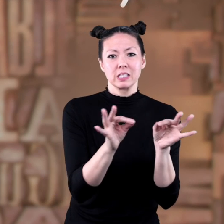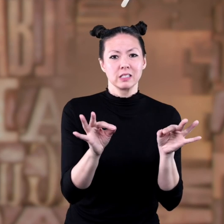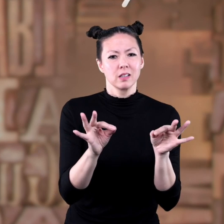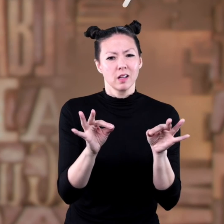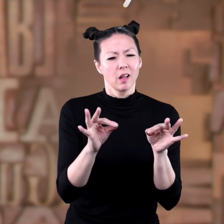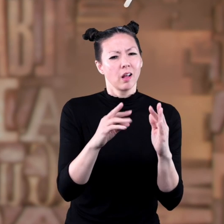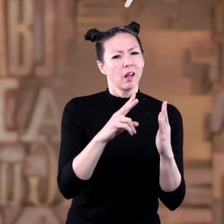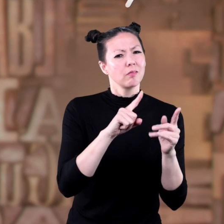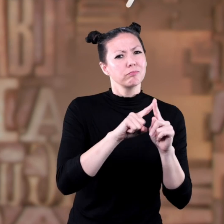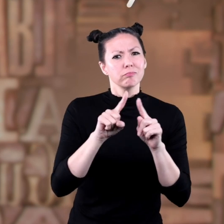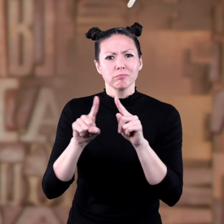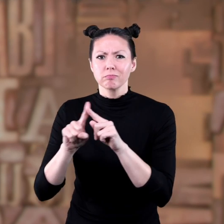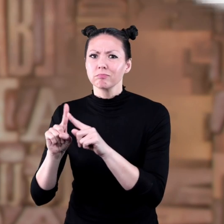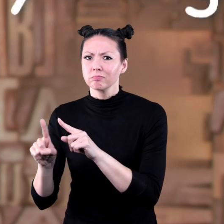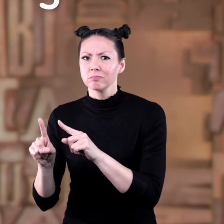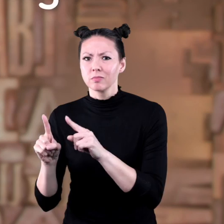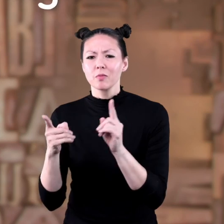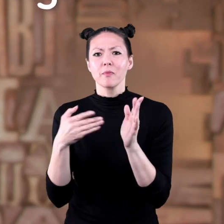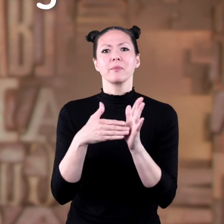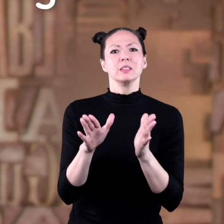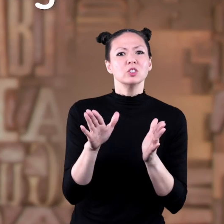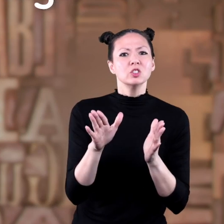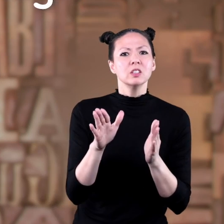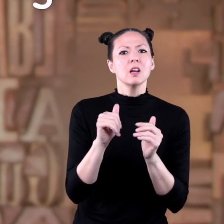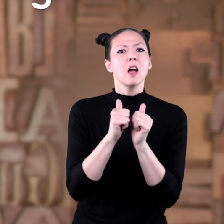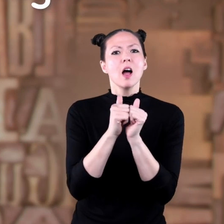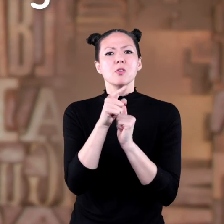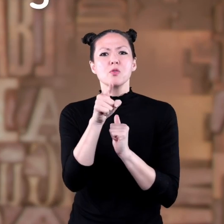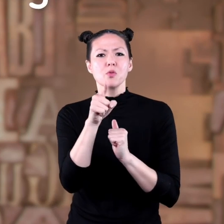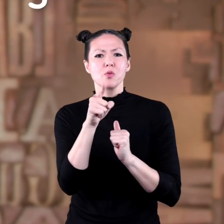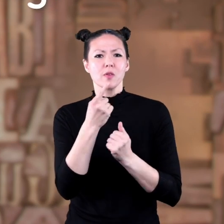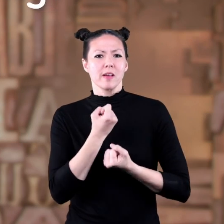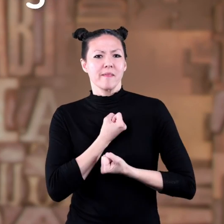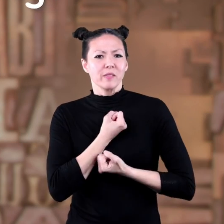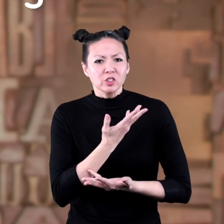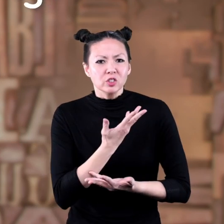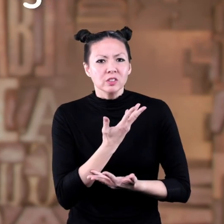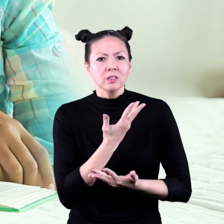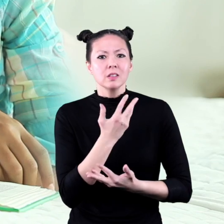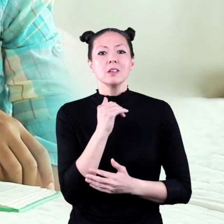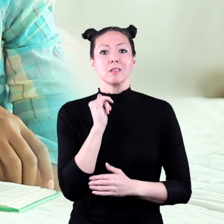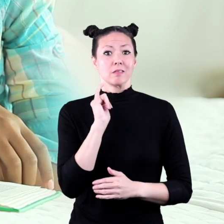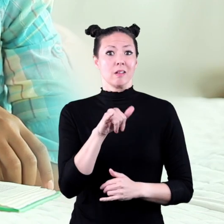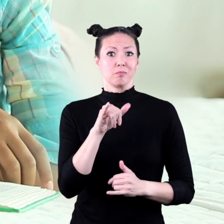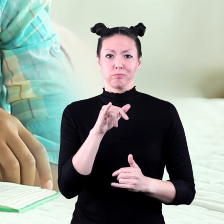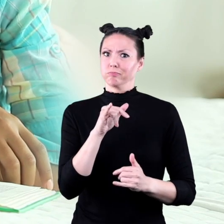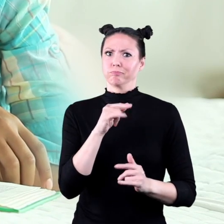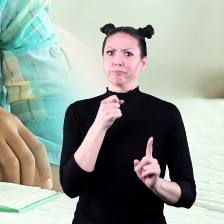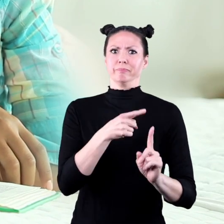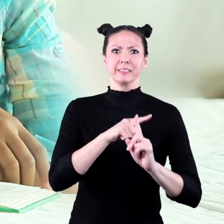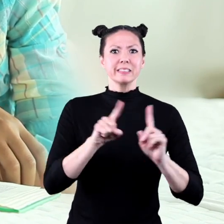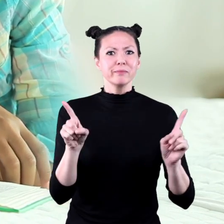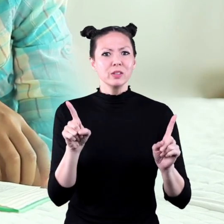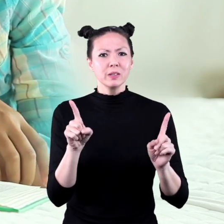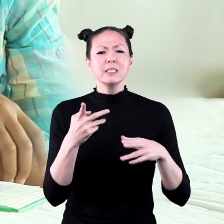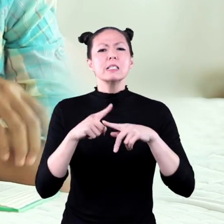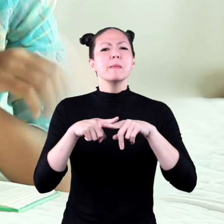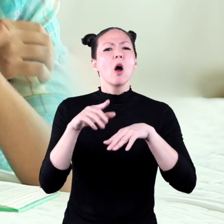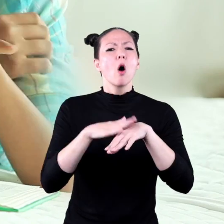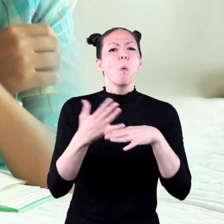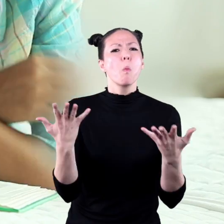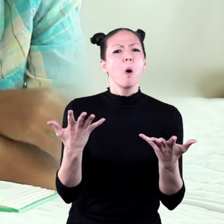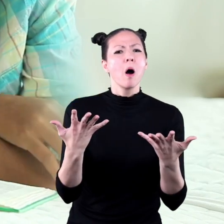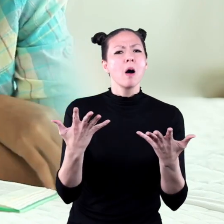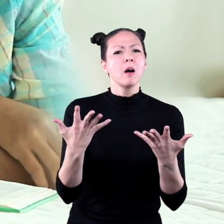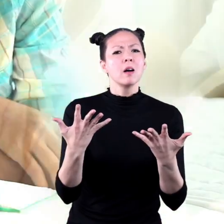of sentences reads differently. The inflection, or how you use your voice when talking, can be strikingly different depending on whether